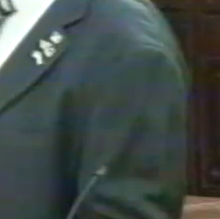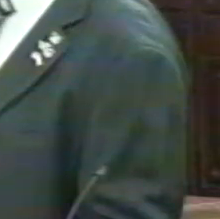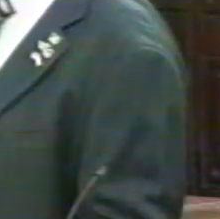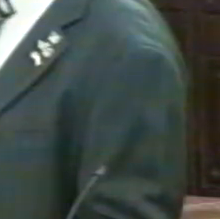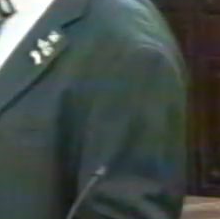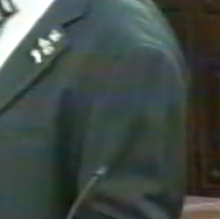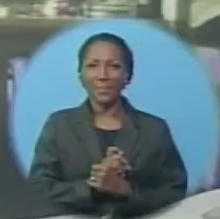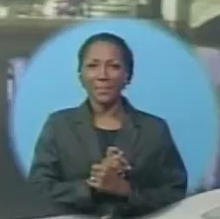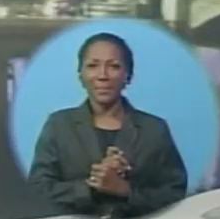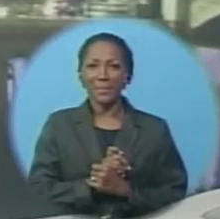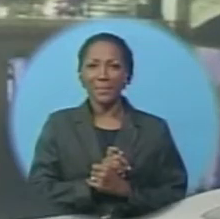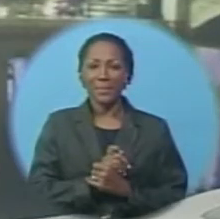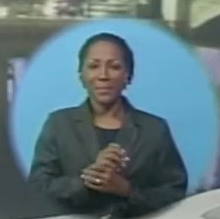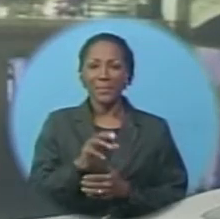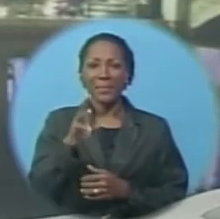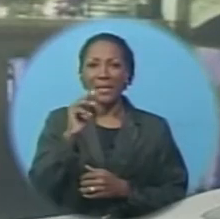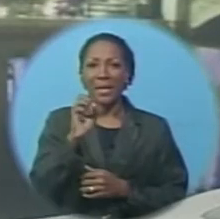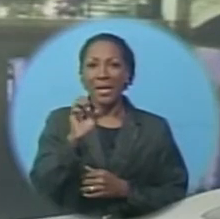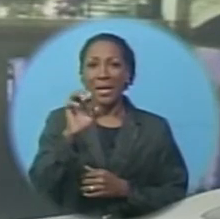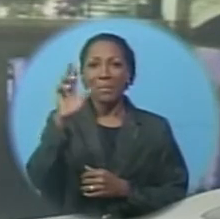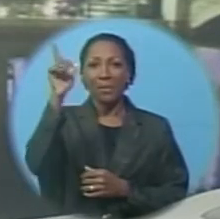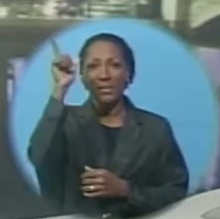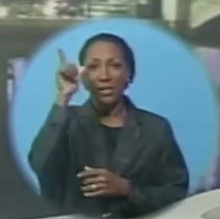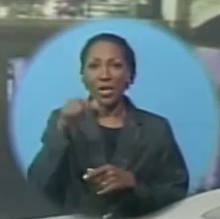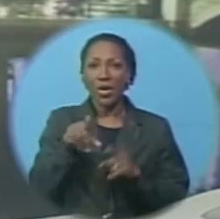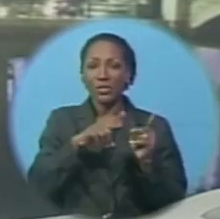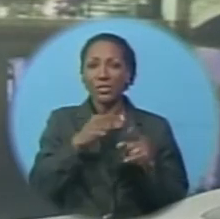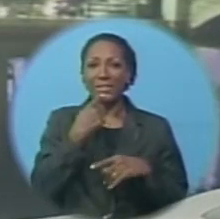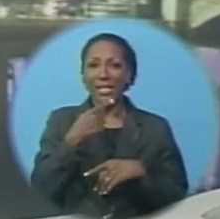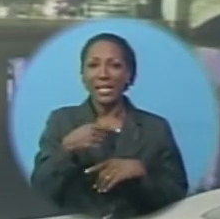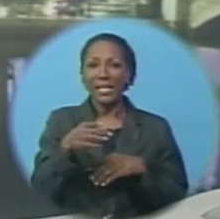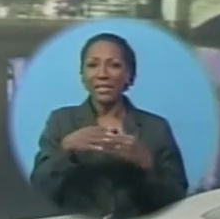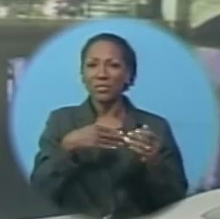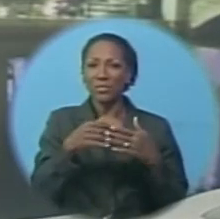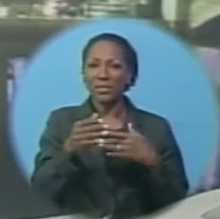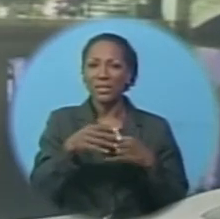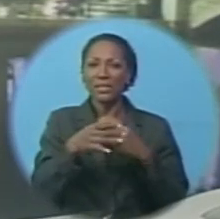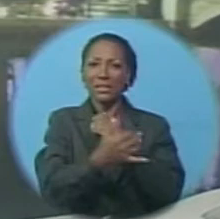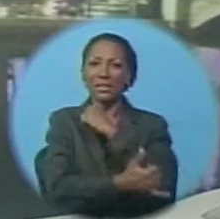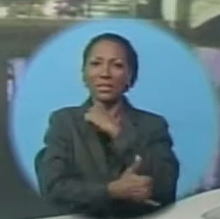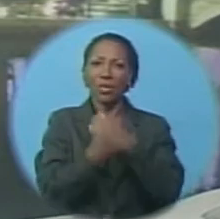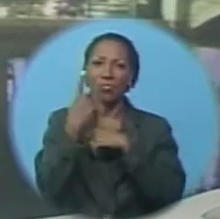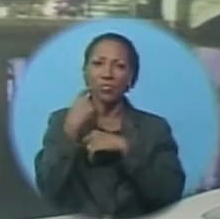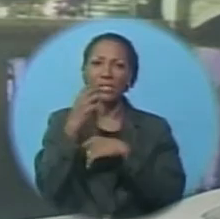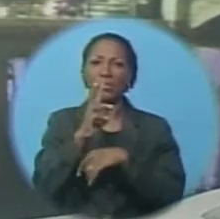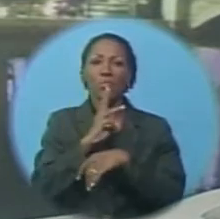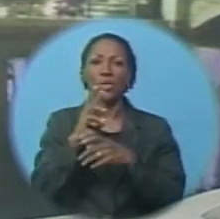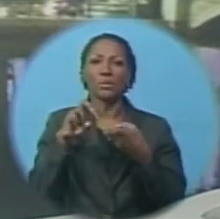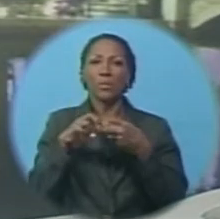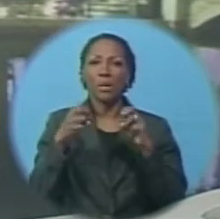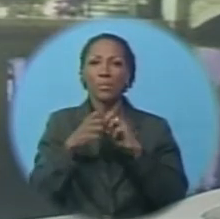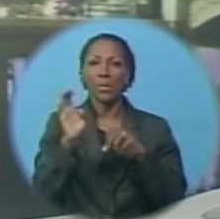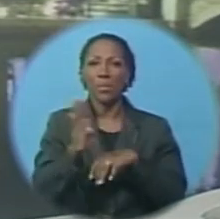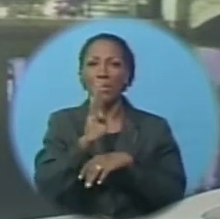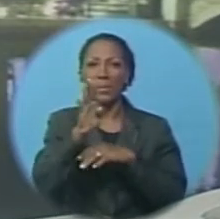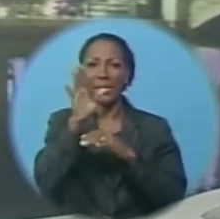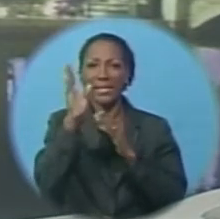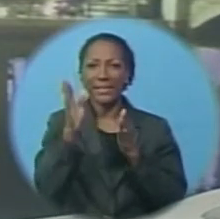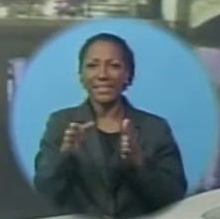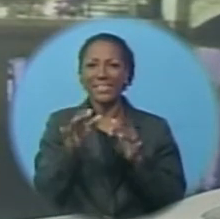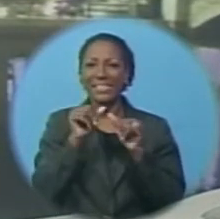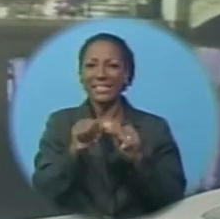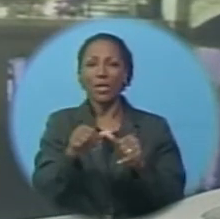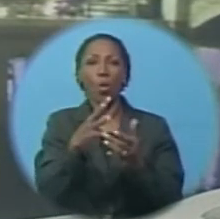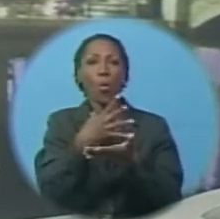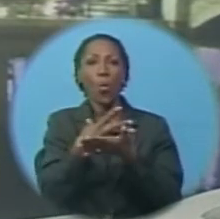are talking. Well, Mr. Lowe also said that despite the country's recent water woes, Barbadians are still wasting too